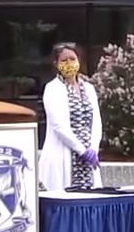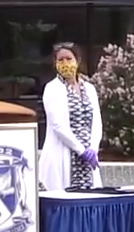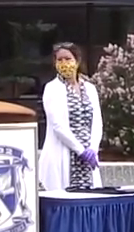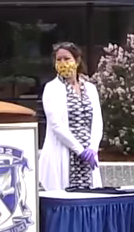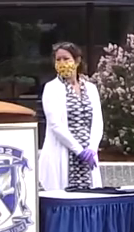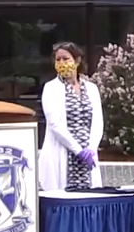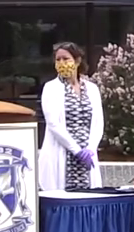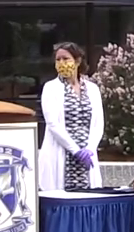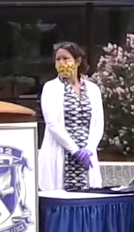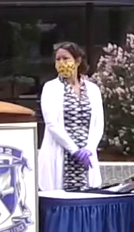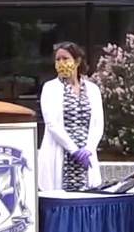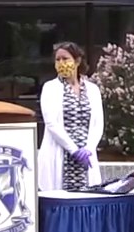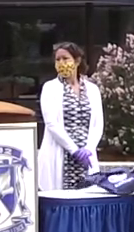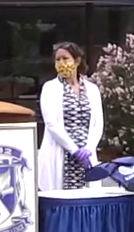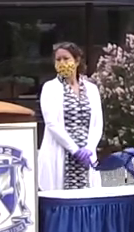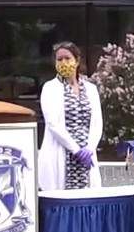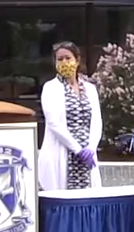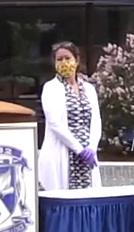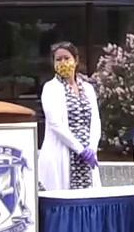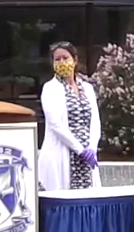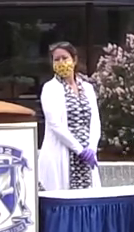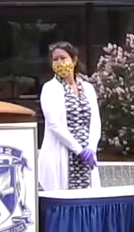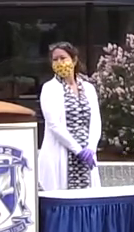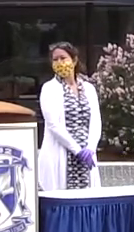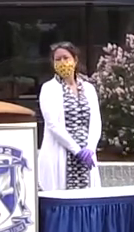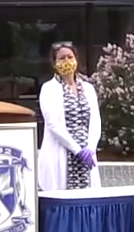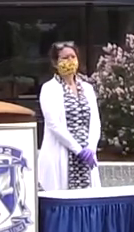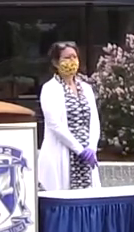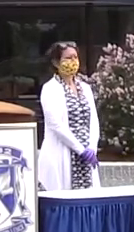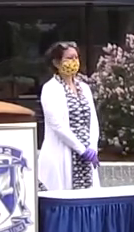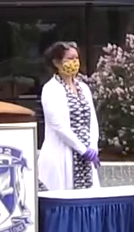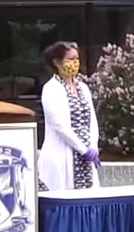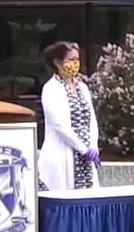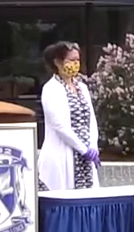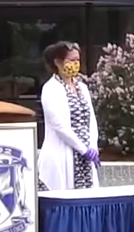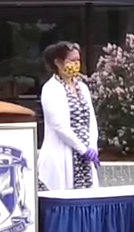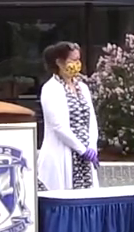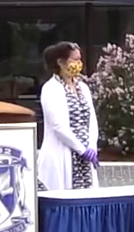I started to cry and then I stopped. Now I'm crying again. Okay, last one.